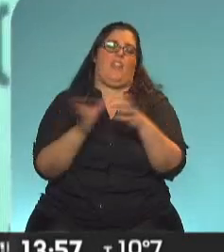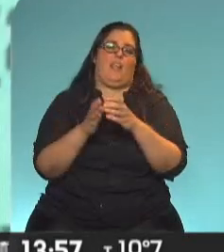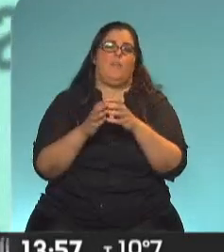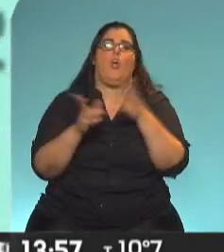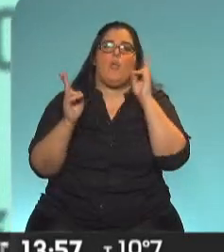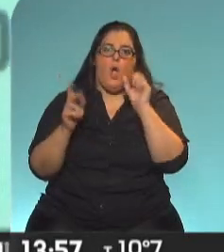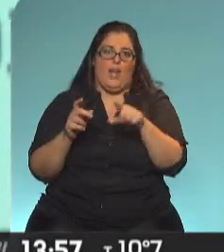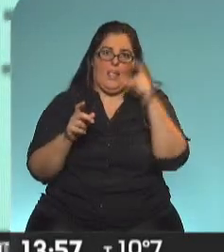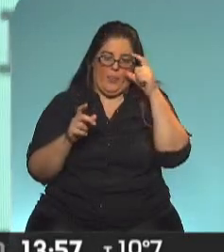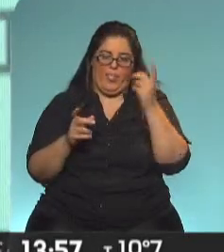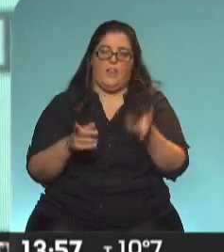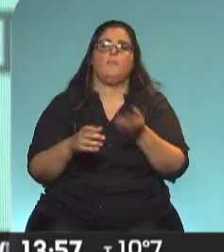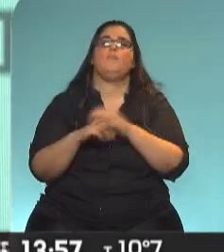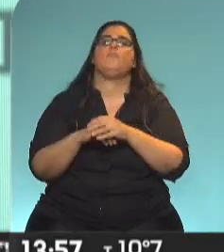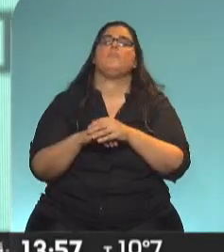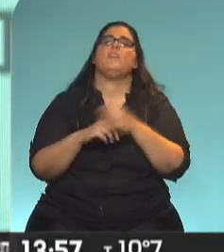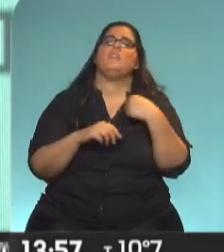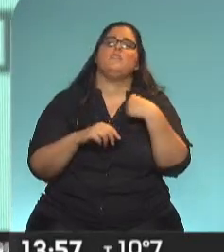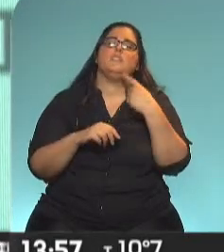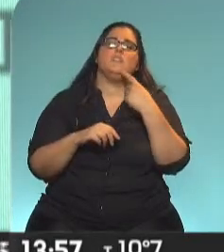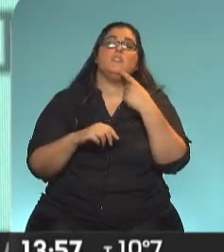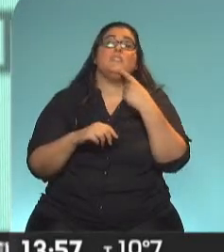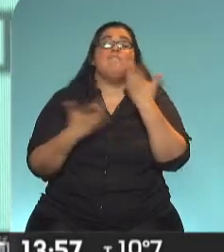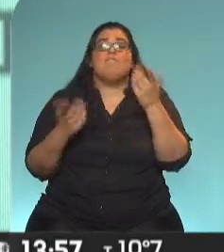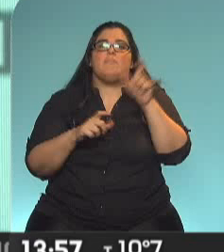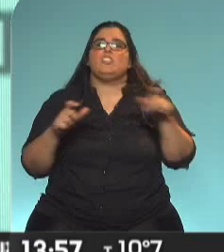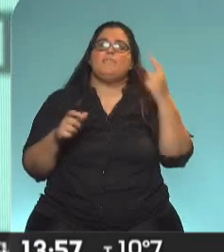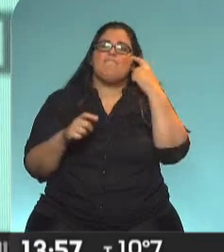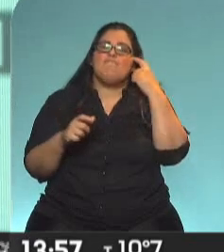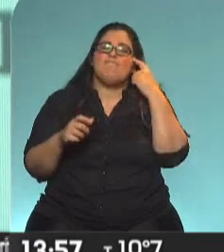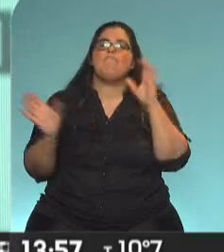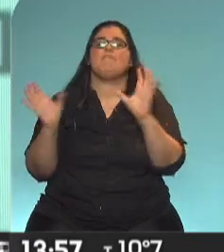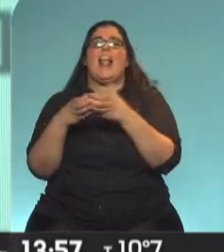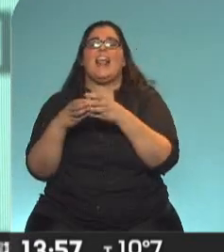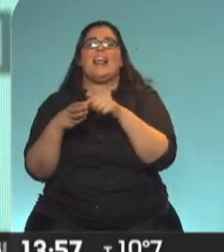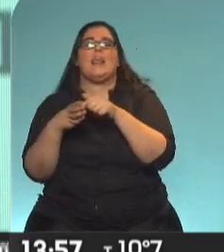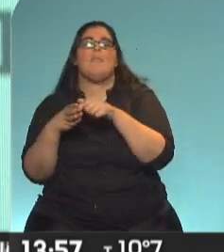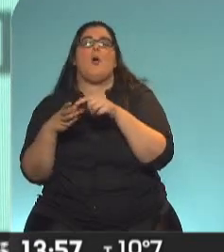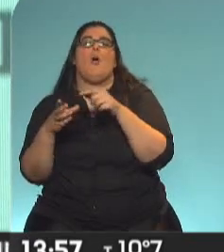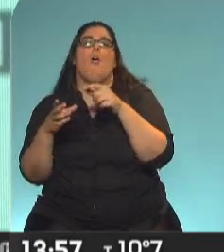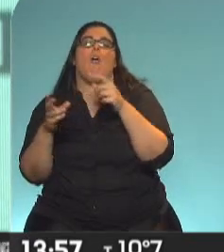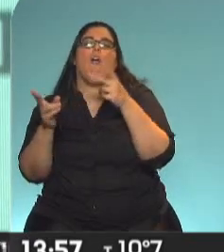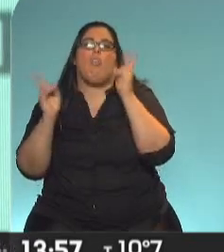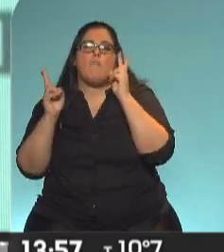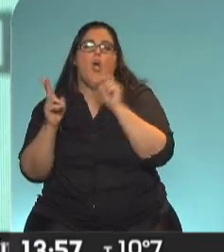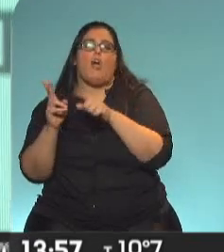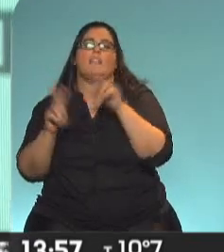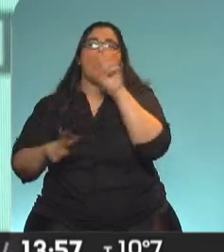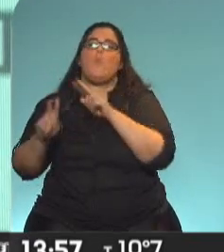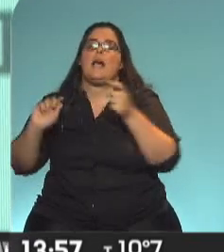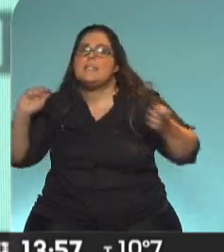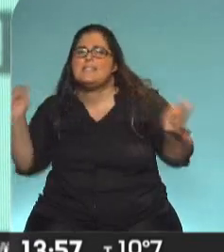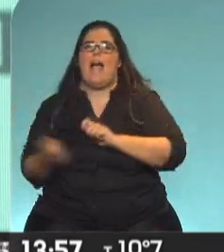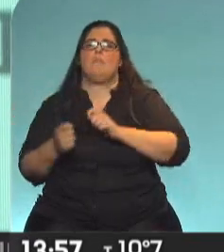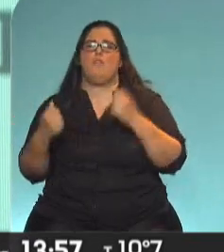es, ¿qué va a pasar con el sector más radical dentro del Partido Demócrata, que puede pedir algunos cambios tal vez más radicales que no